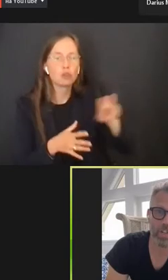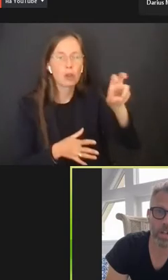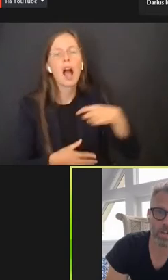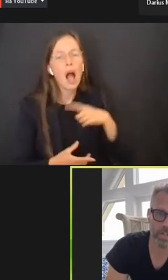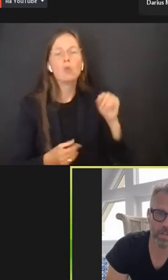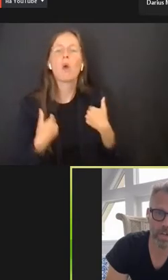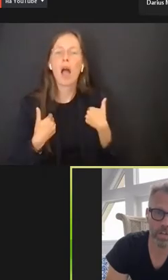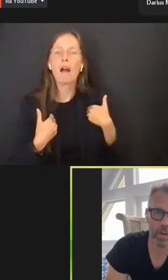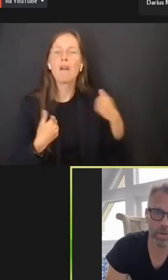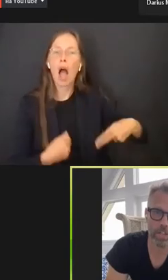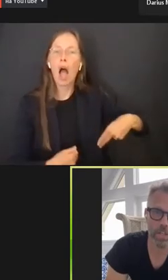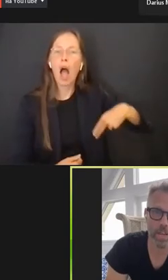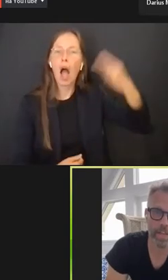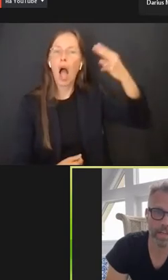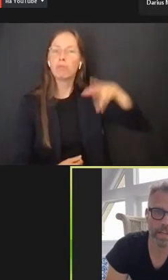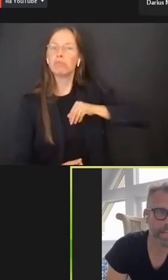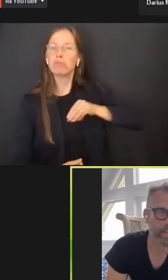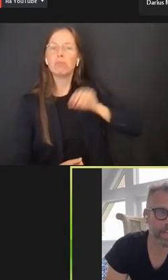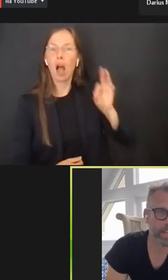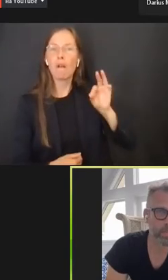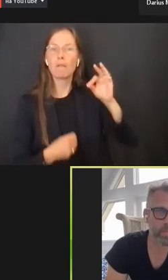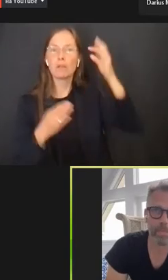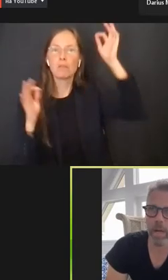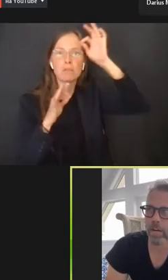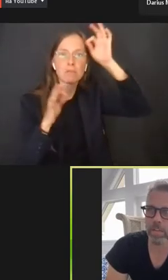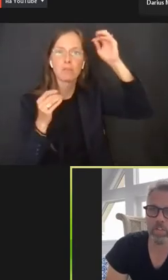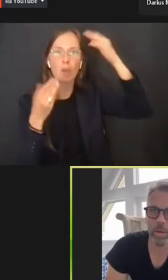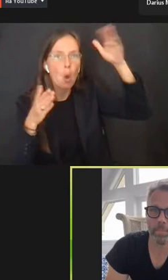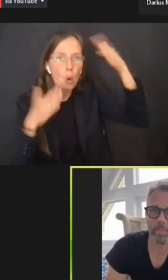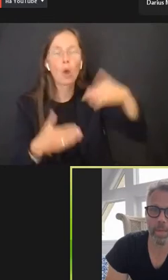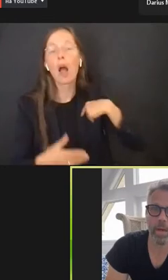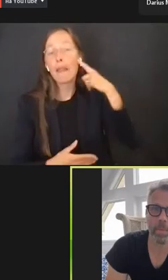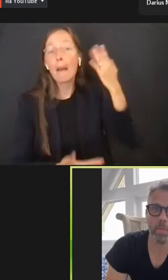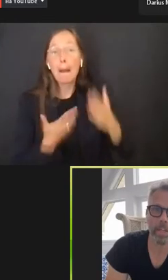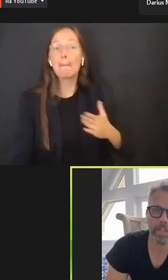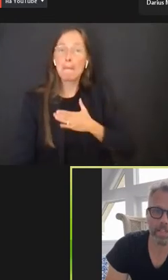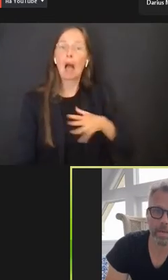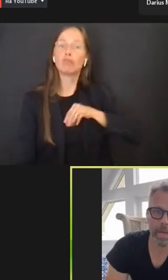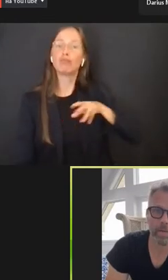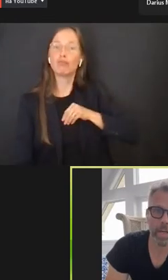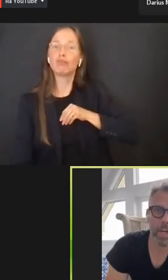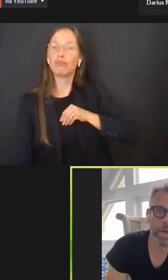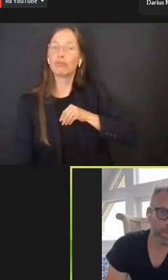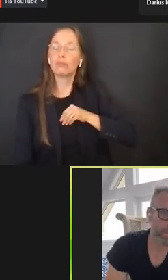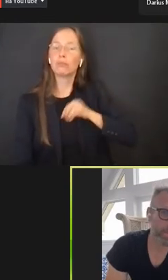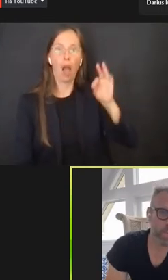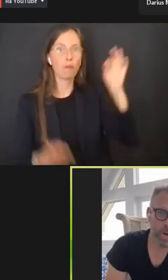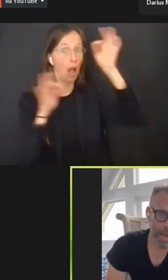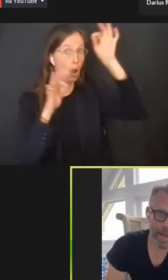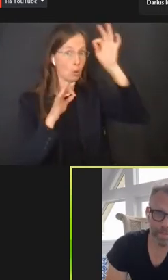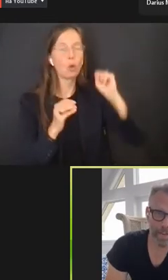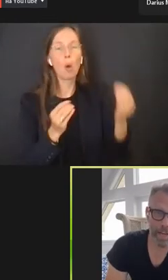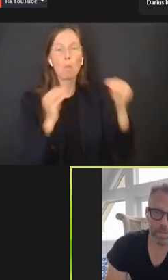I have a tolerance of the unknown that is maybe higher than some. I'm willing to step out.